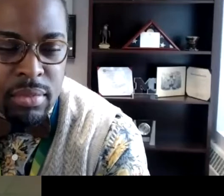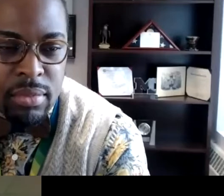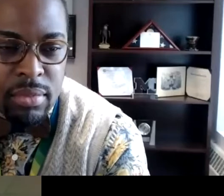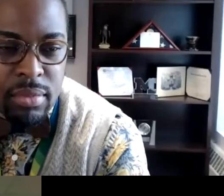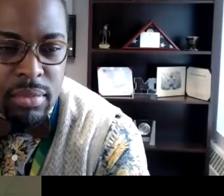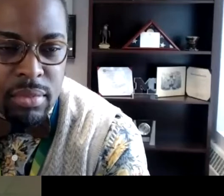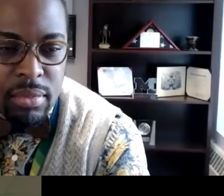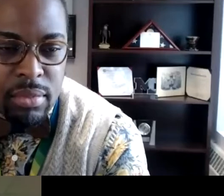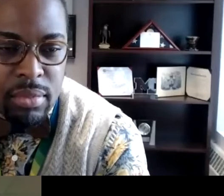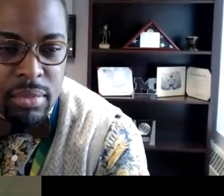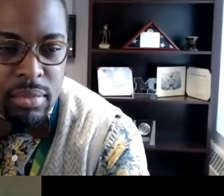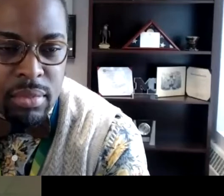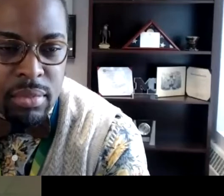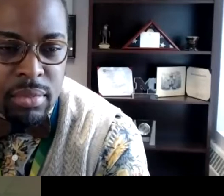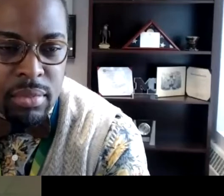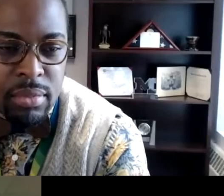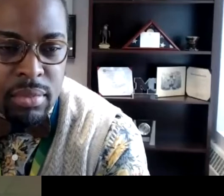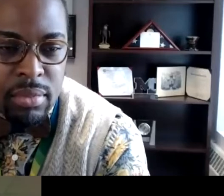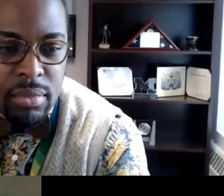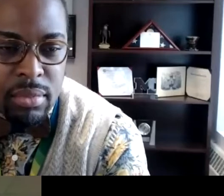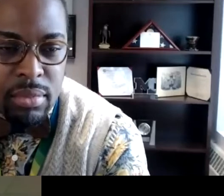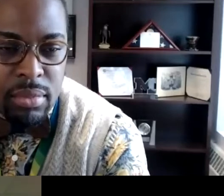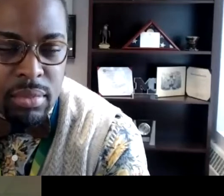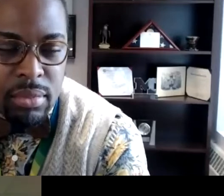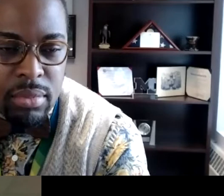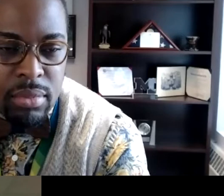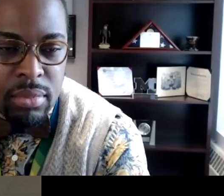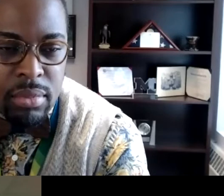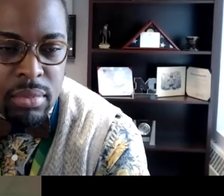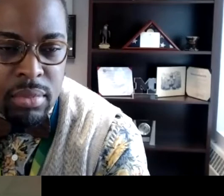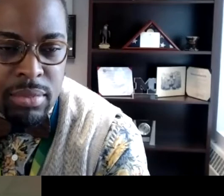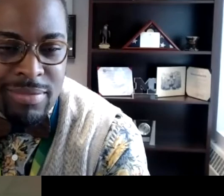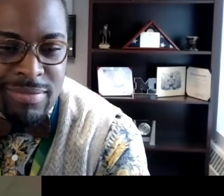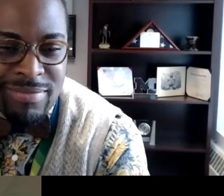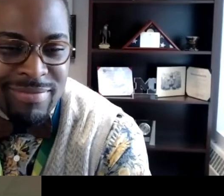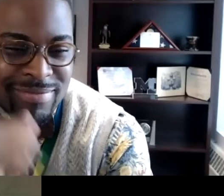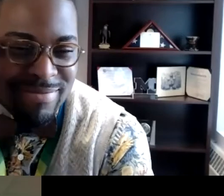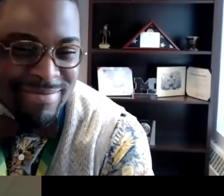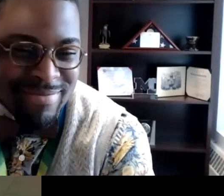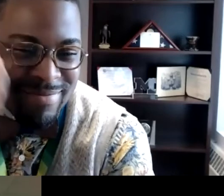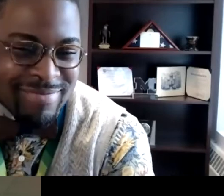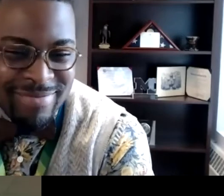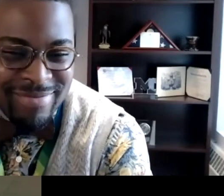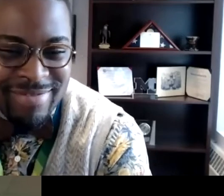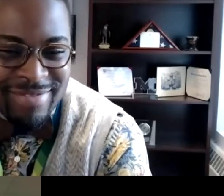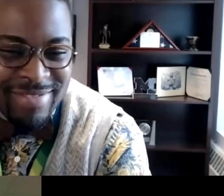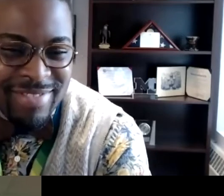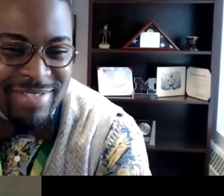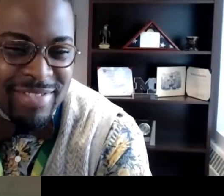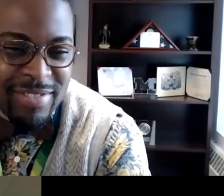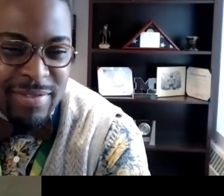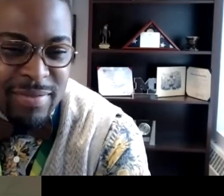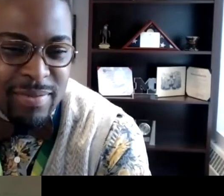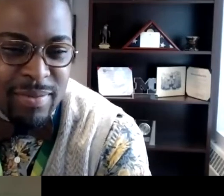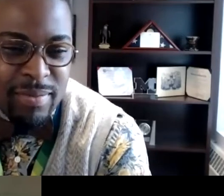Stanford, a medical degree from the University of Michigan, Go Blue, and a Master's of Engineering from